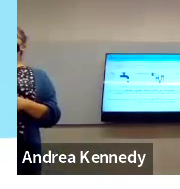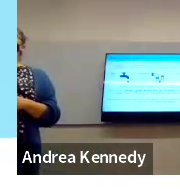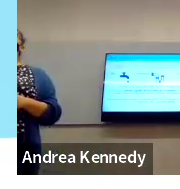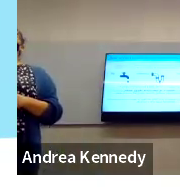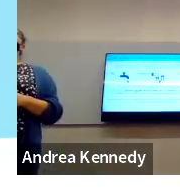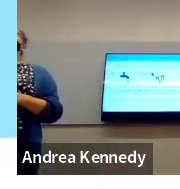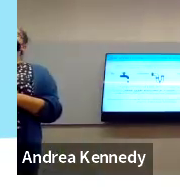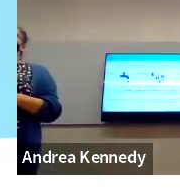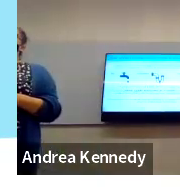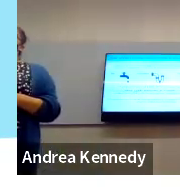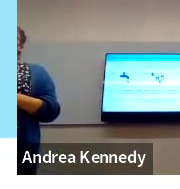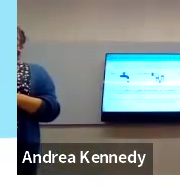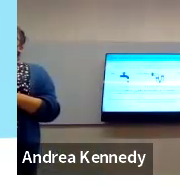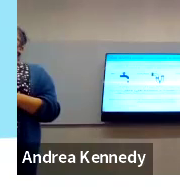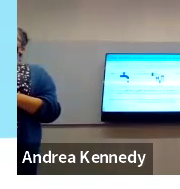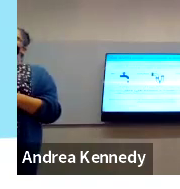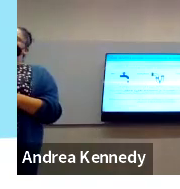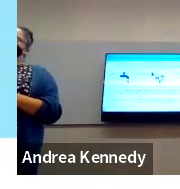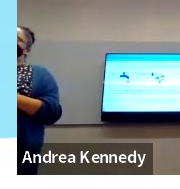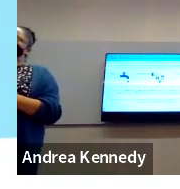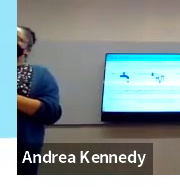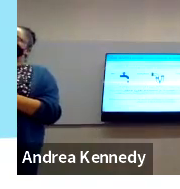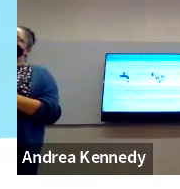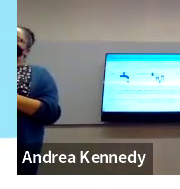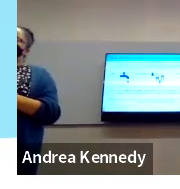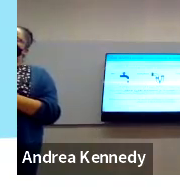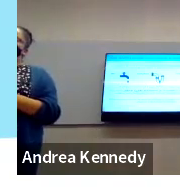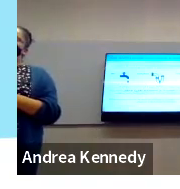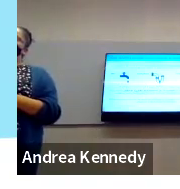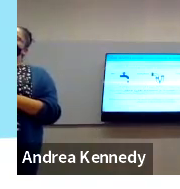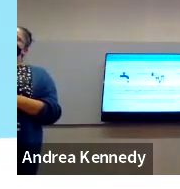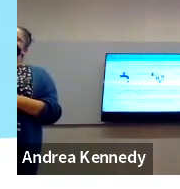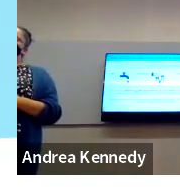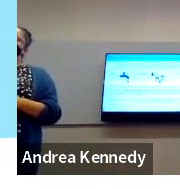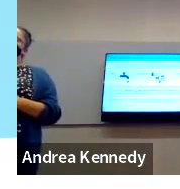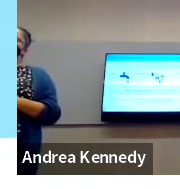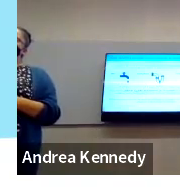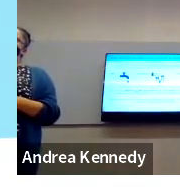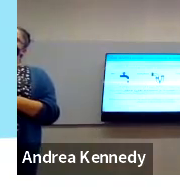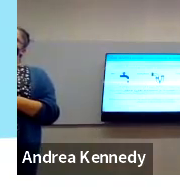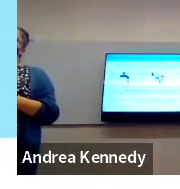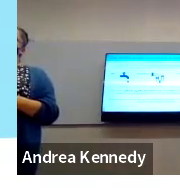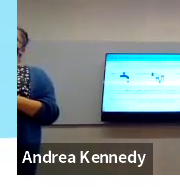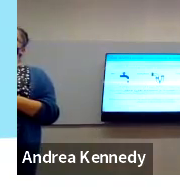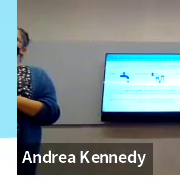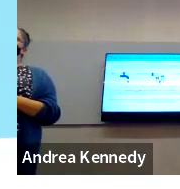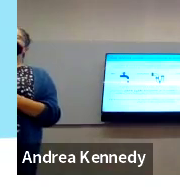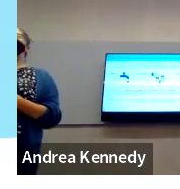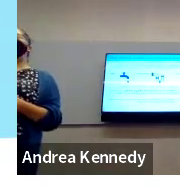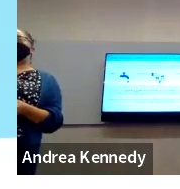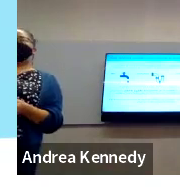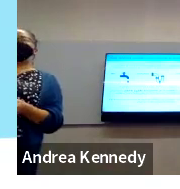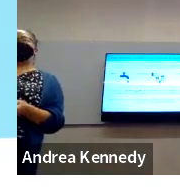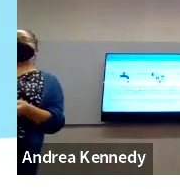rent, it's gonna cause me a problem because right now I pay in $2,000. Mhm.